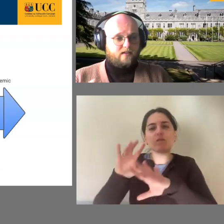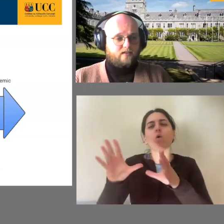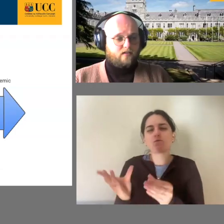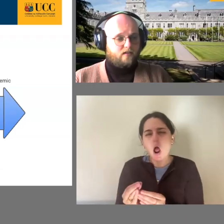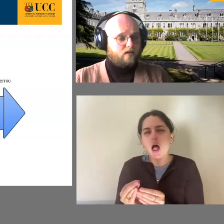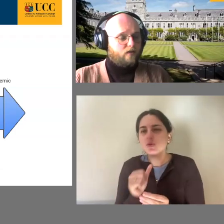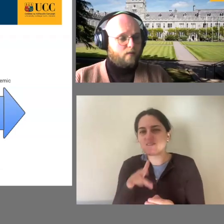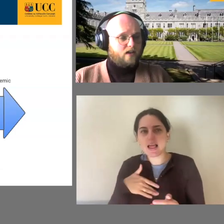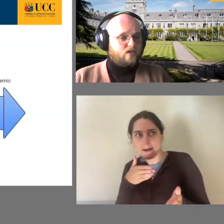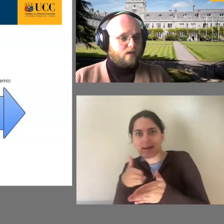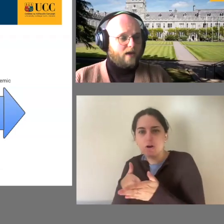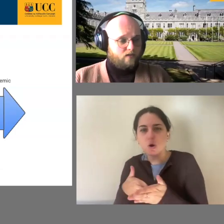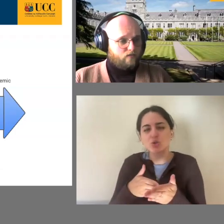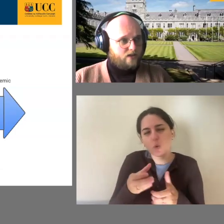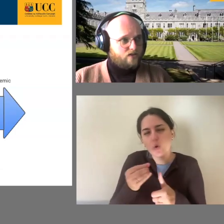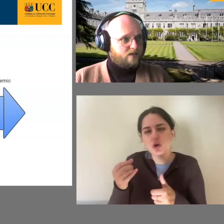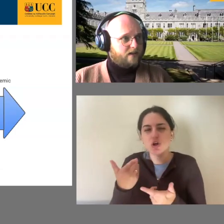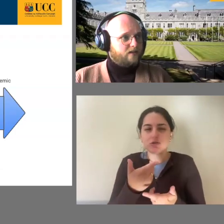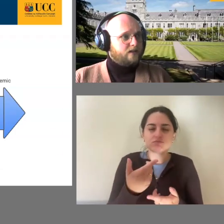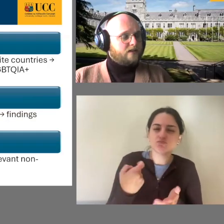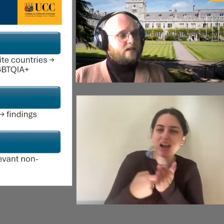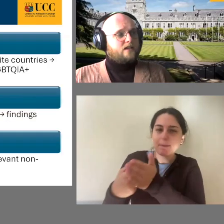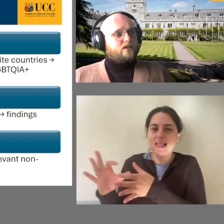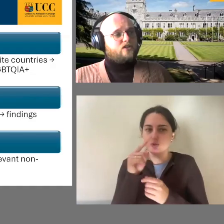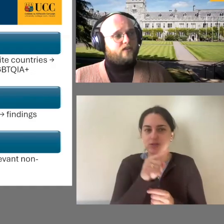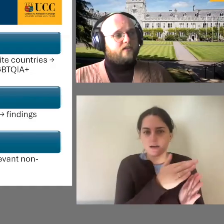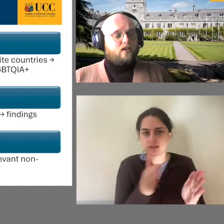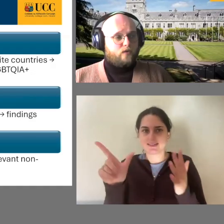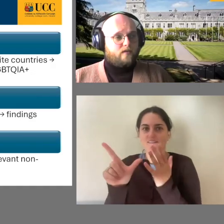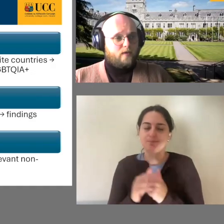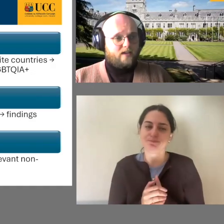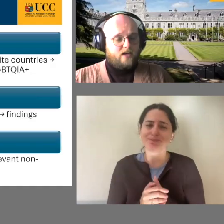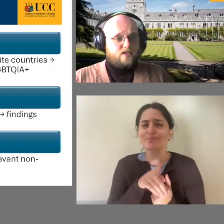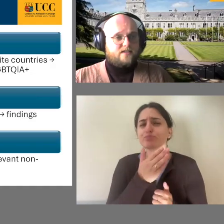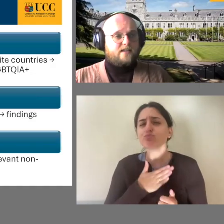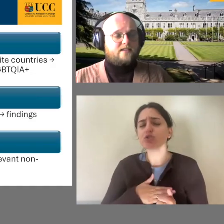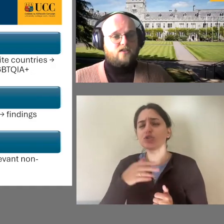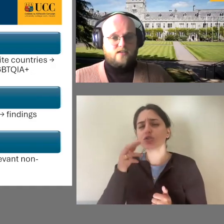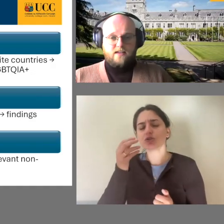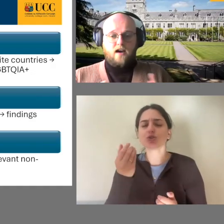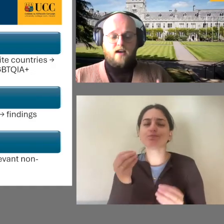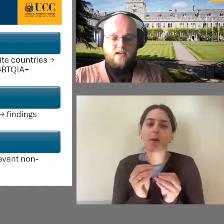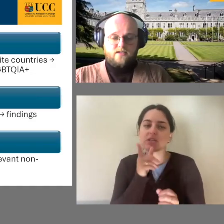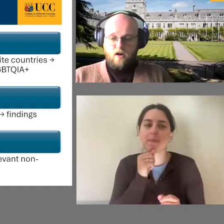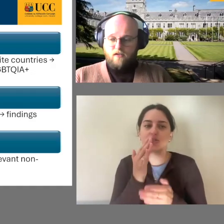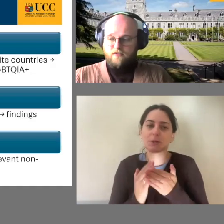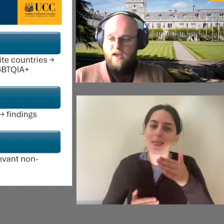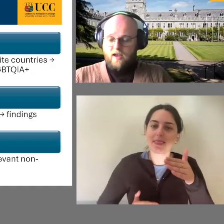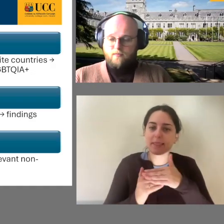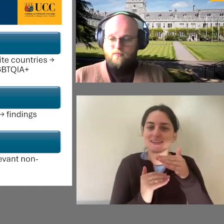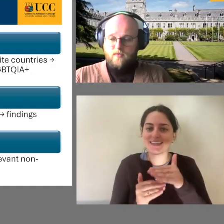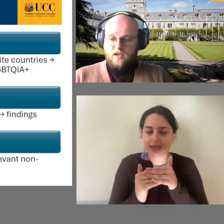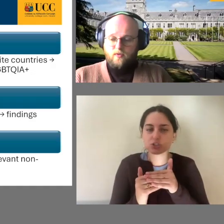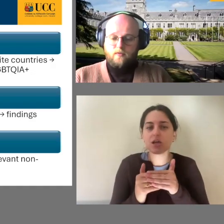So that's another kind of recommendation that we had in relation to that. Just to note some limitations, and this is just in the context